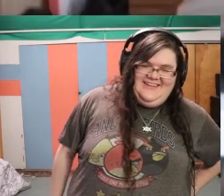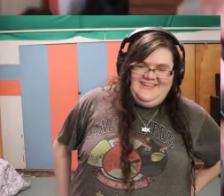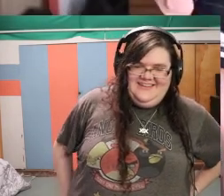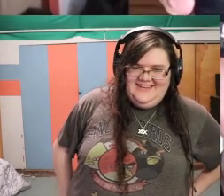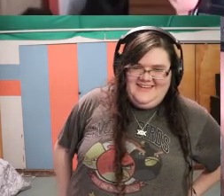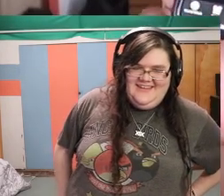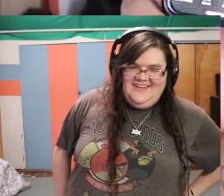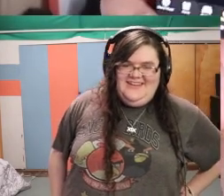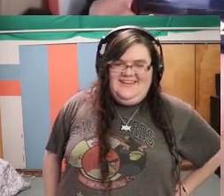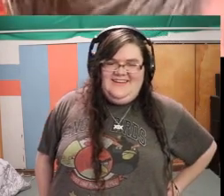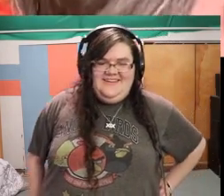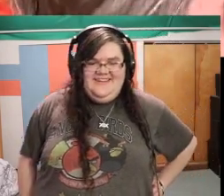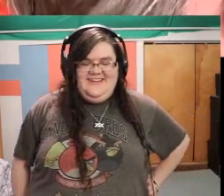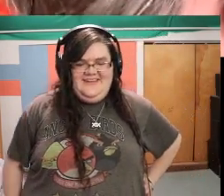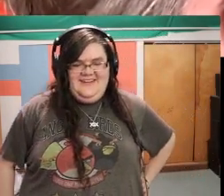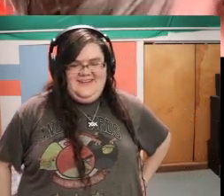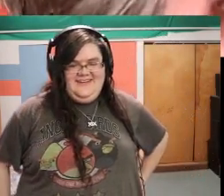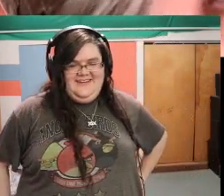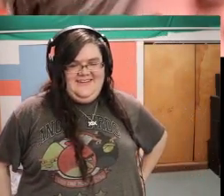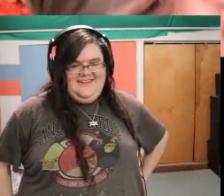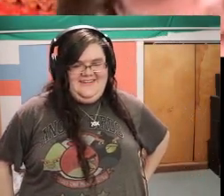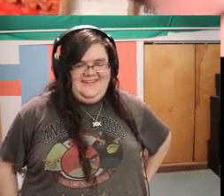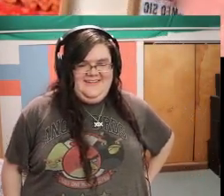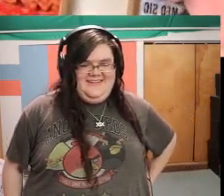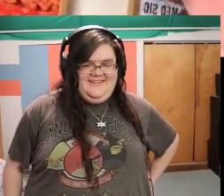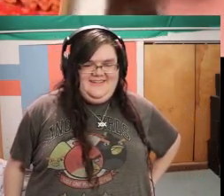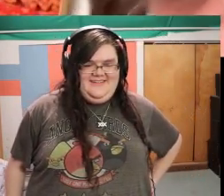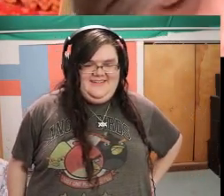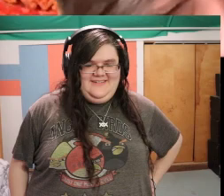my God. Okay, 30 seconds. 30 seconds, you know?